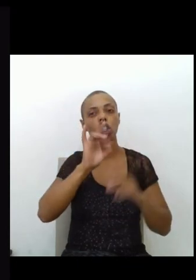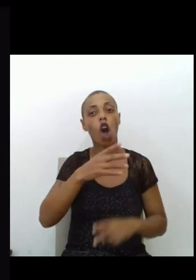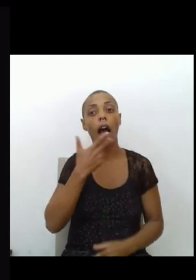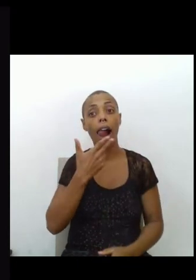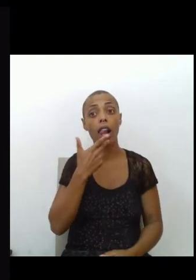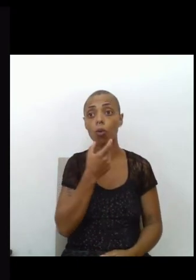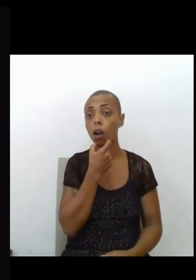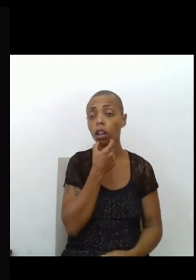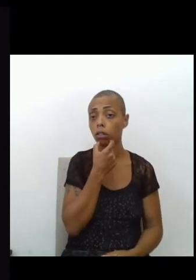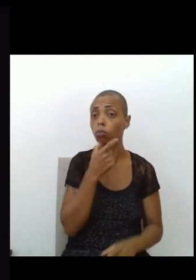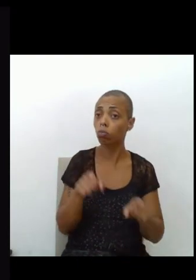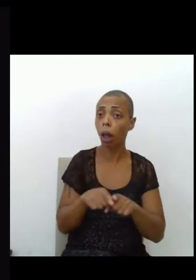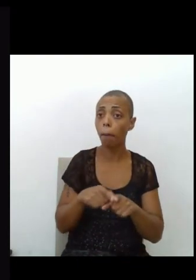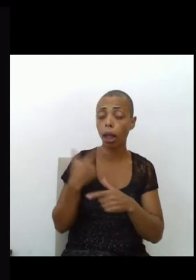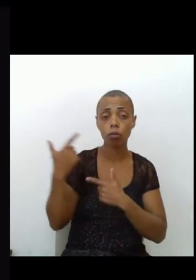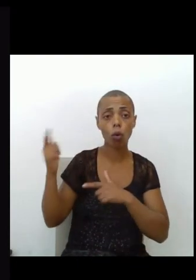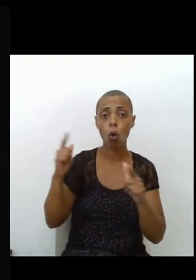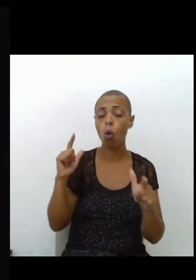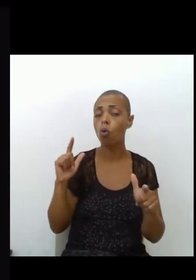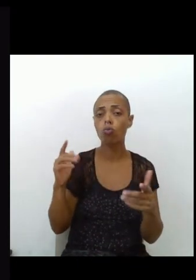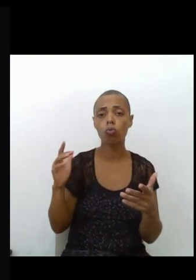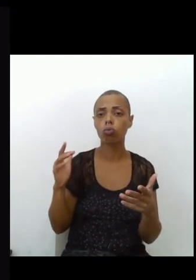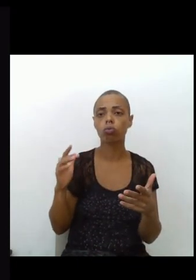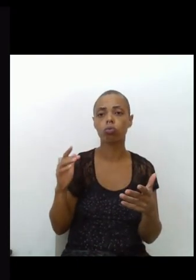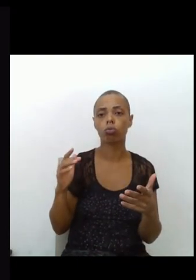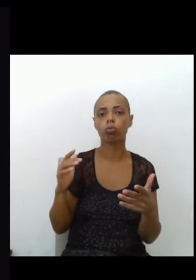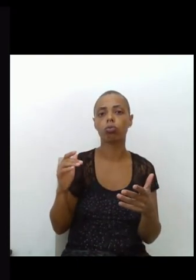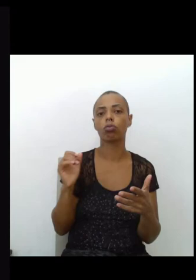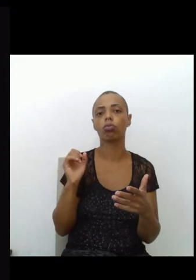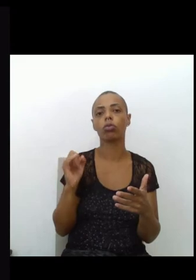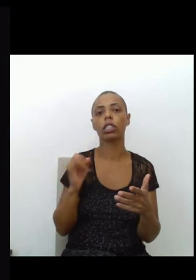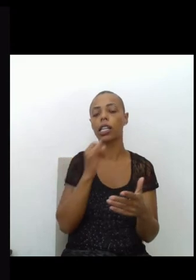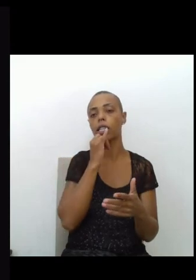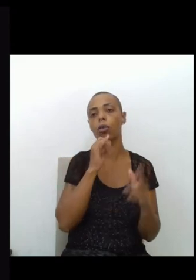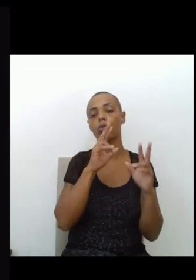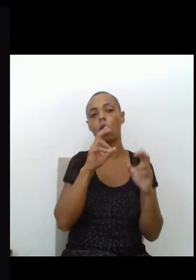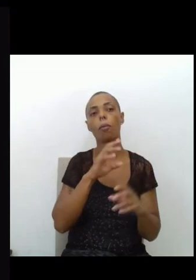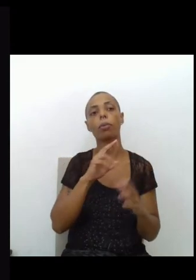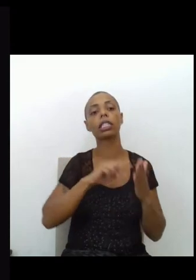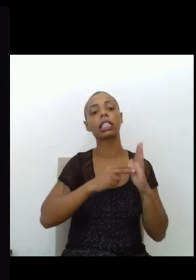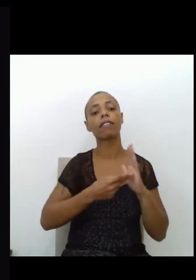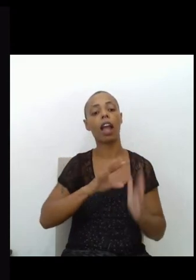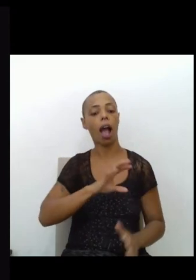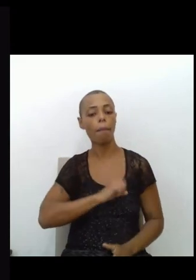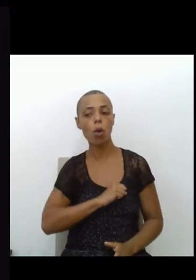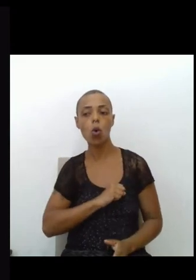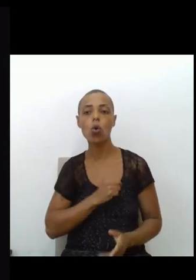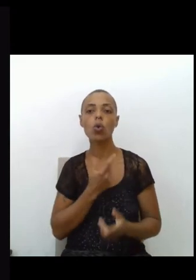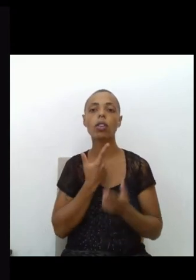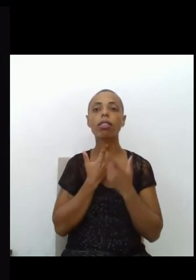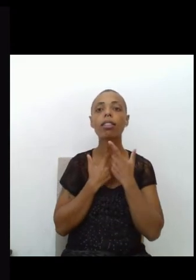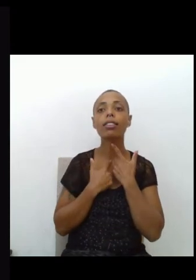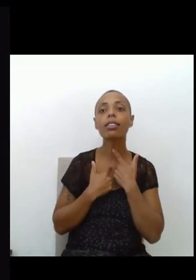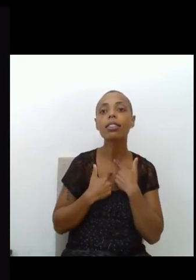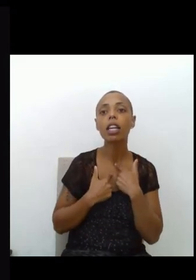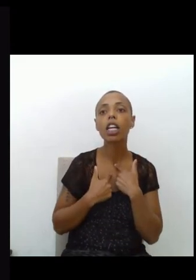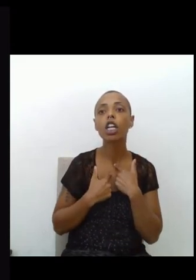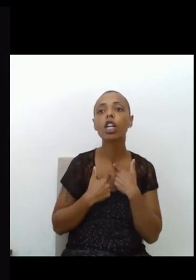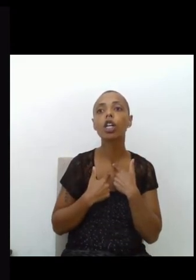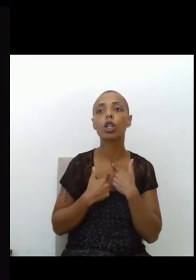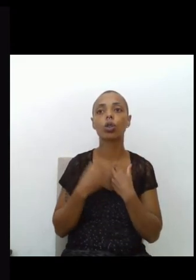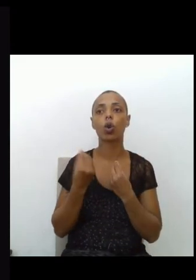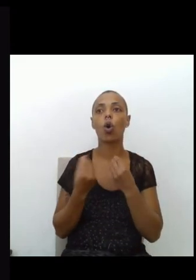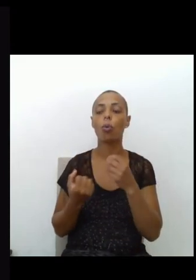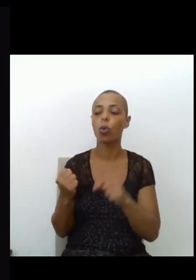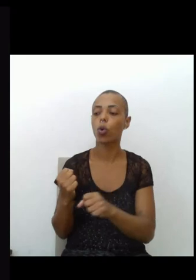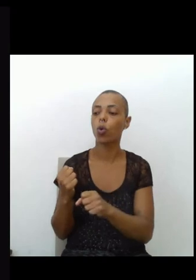of Desire love homemaking etc etc um but you can see this